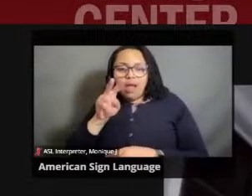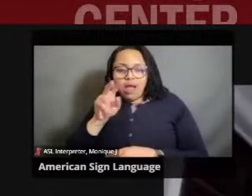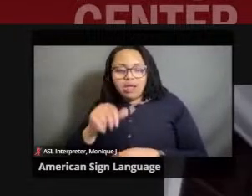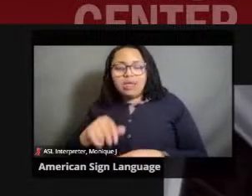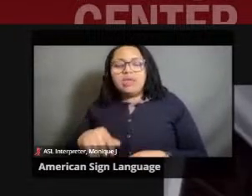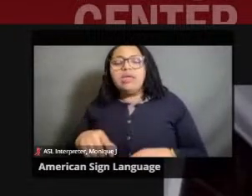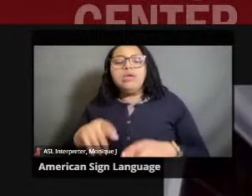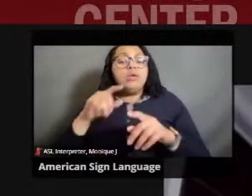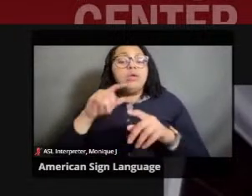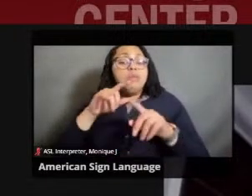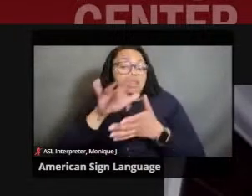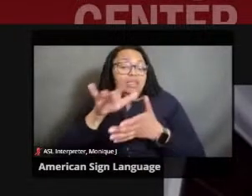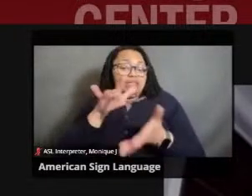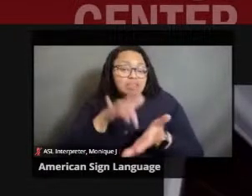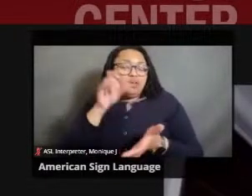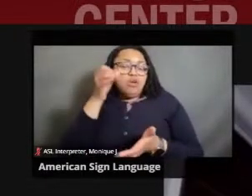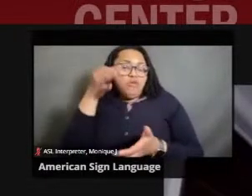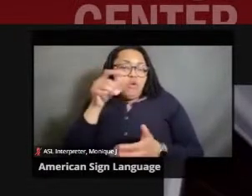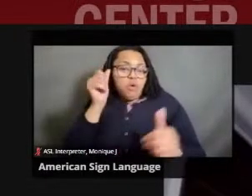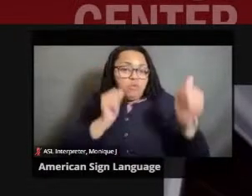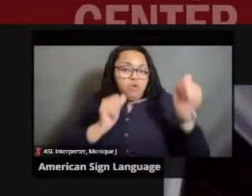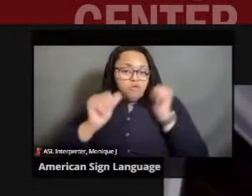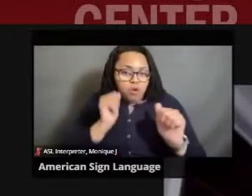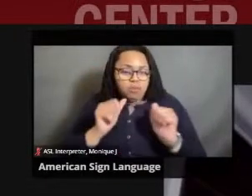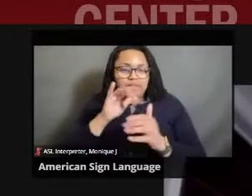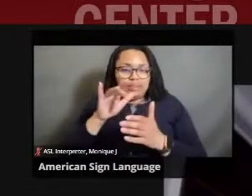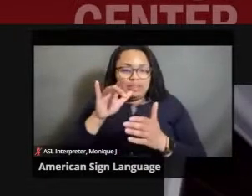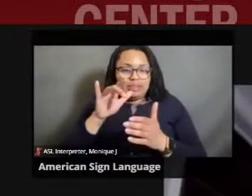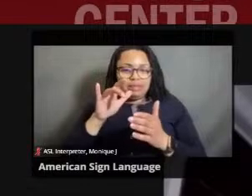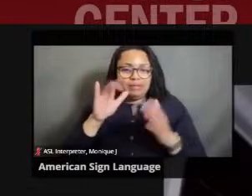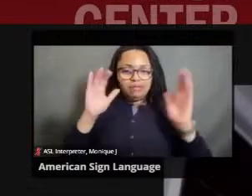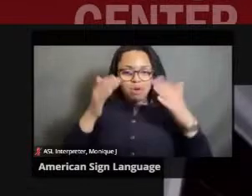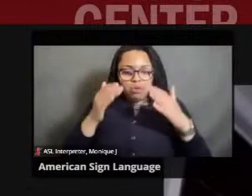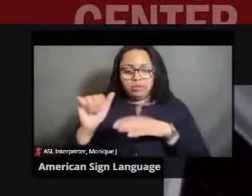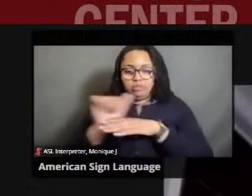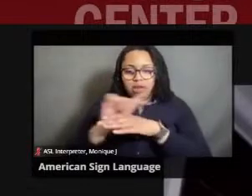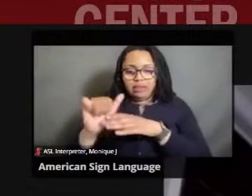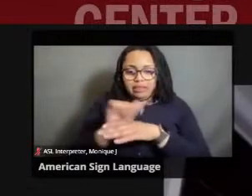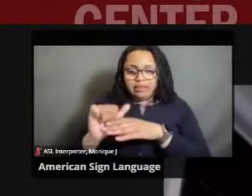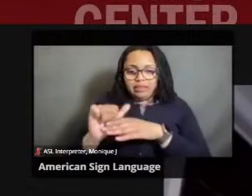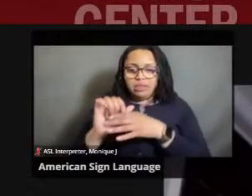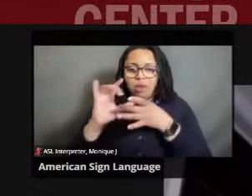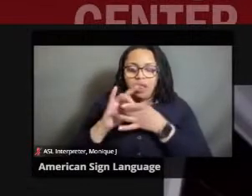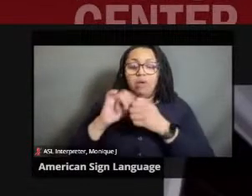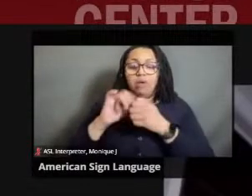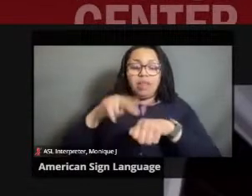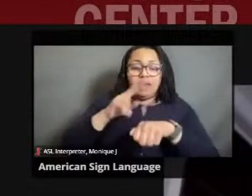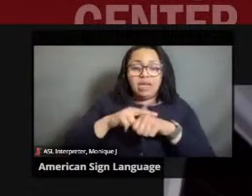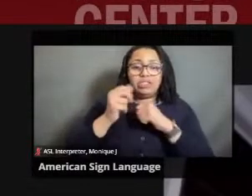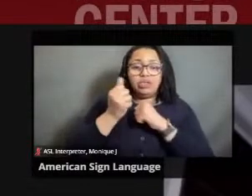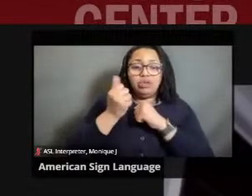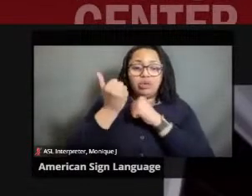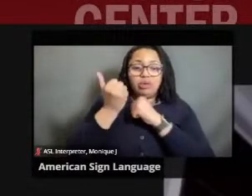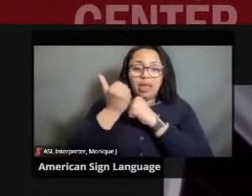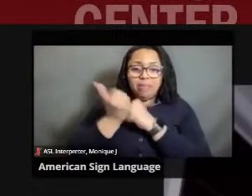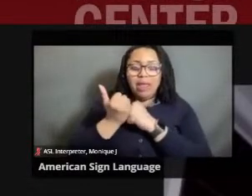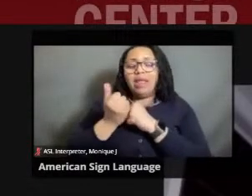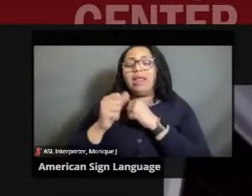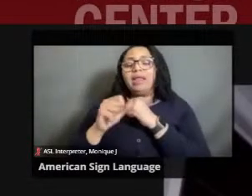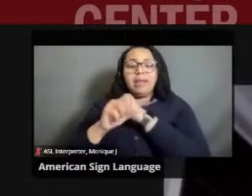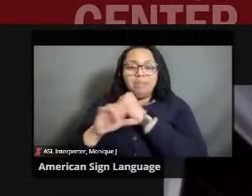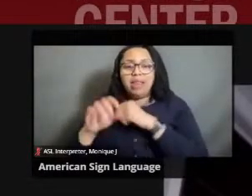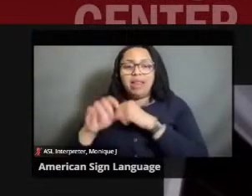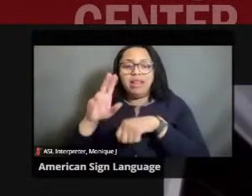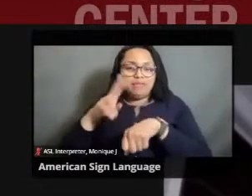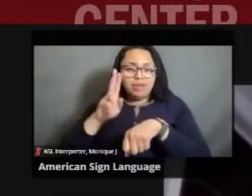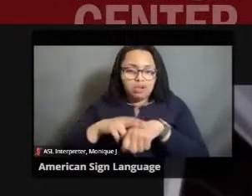the Center for Performance and Civic Practice, and the Poor People's Campaign, a national call for moral revival. She lives in Los Angeles,